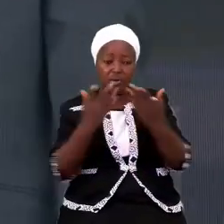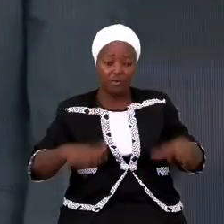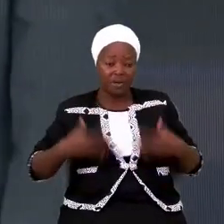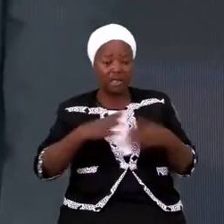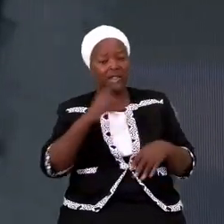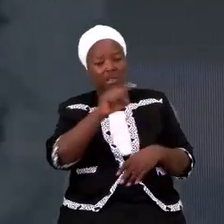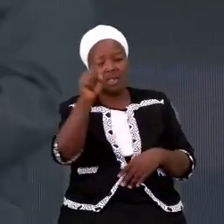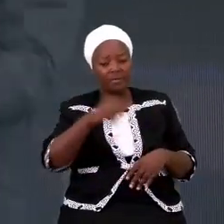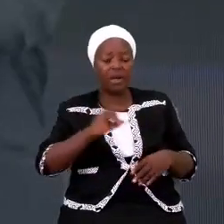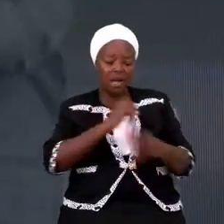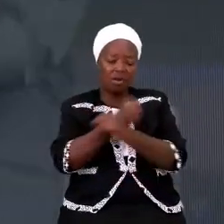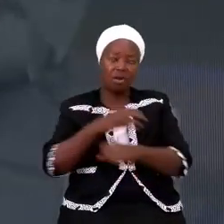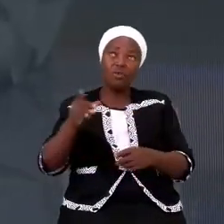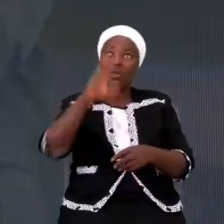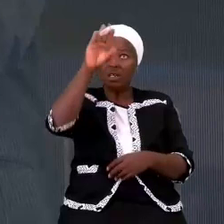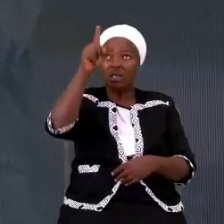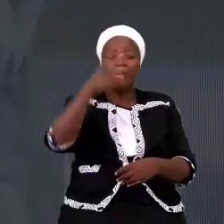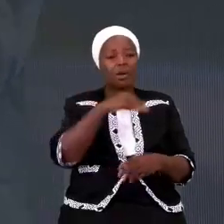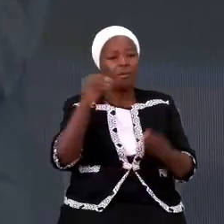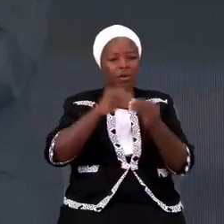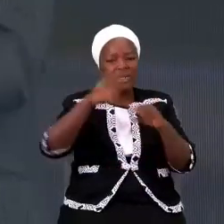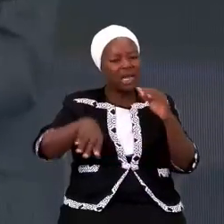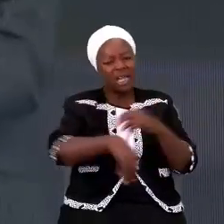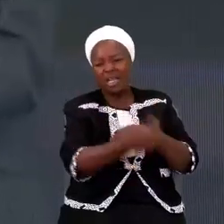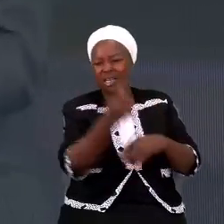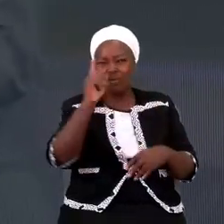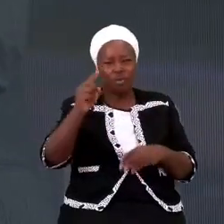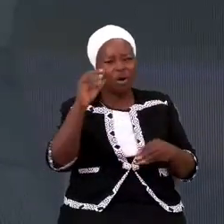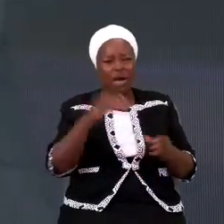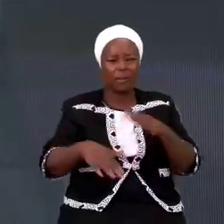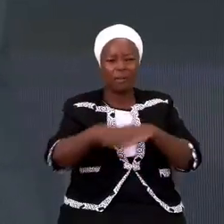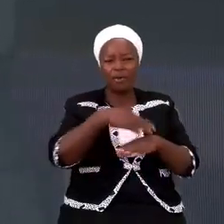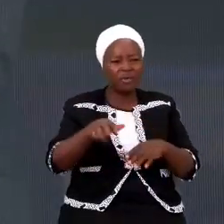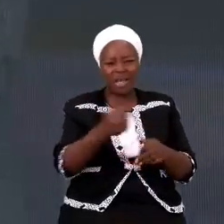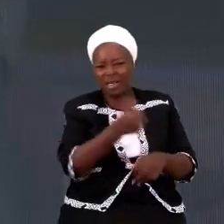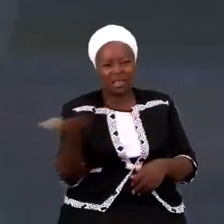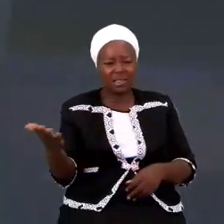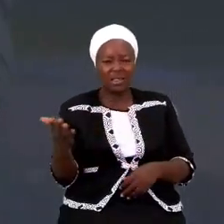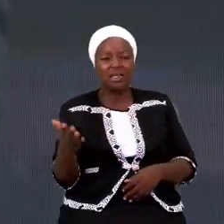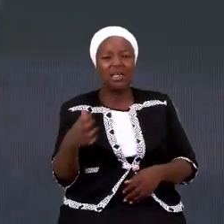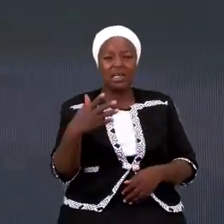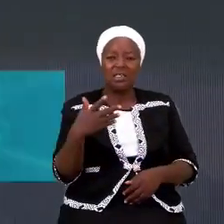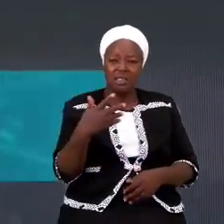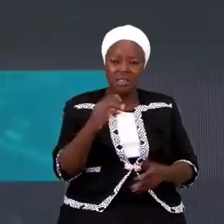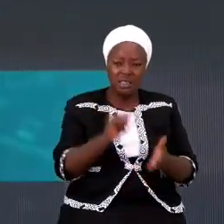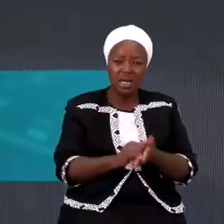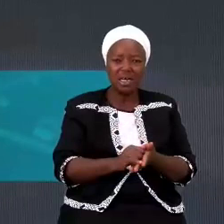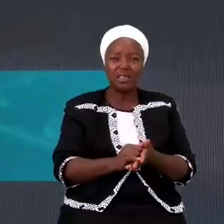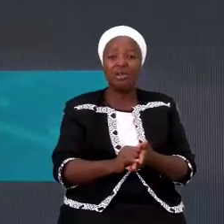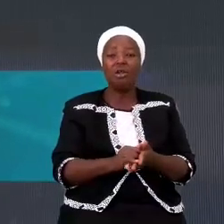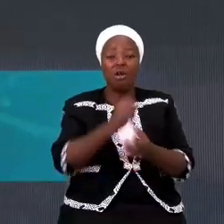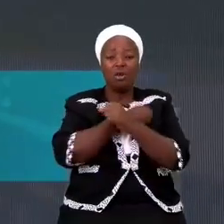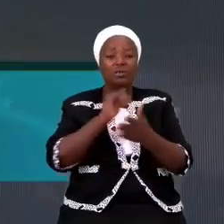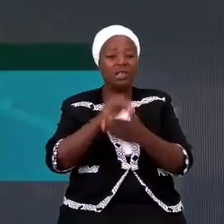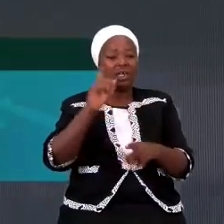God by the converted. Number two, the unrelenting love for